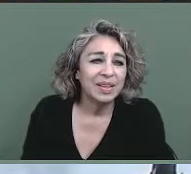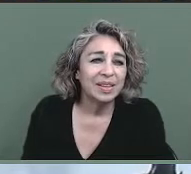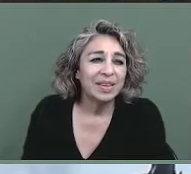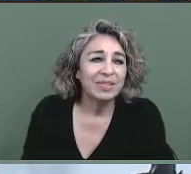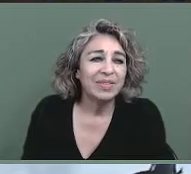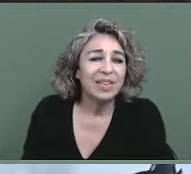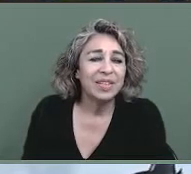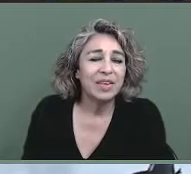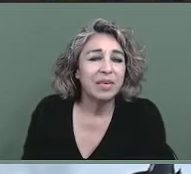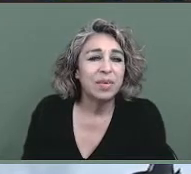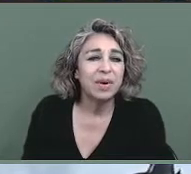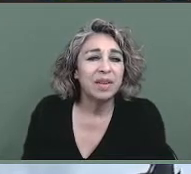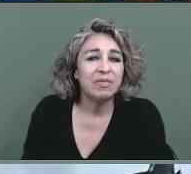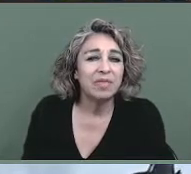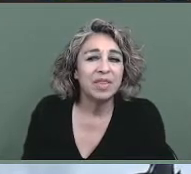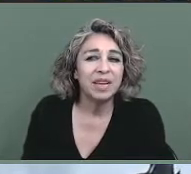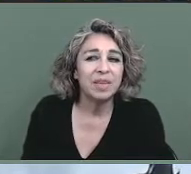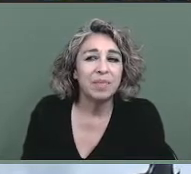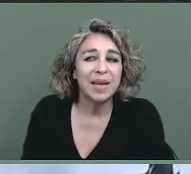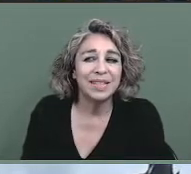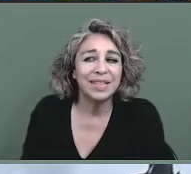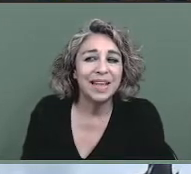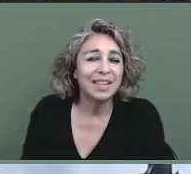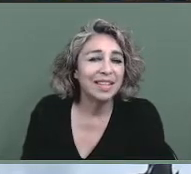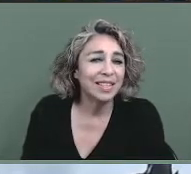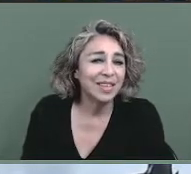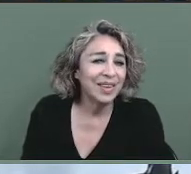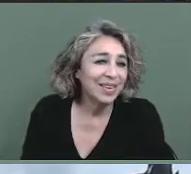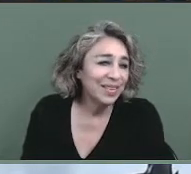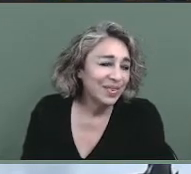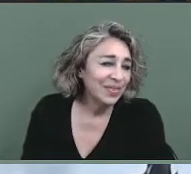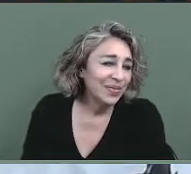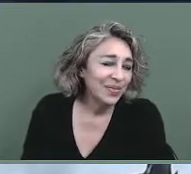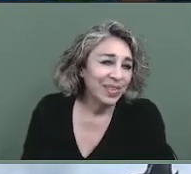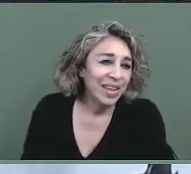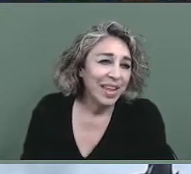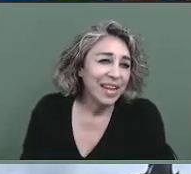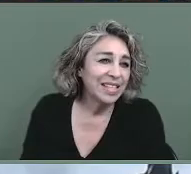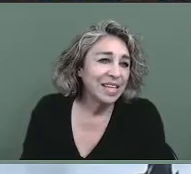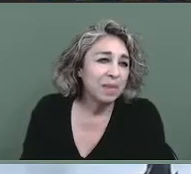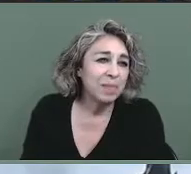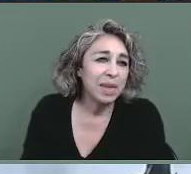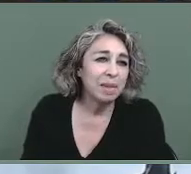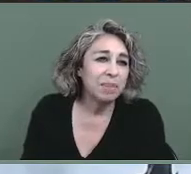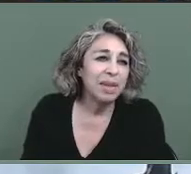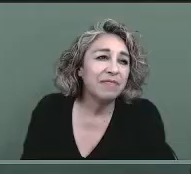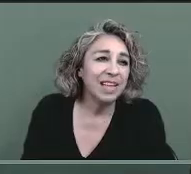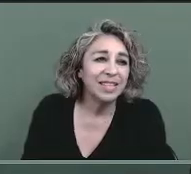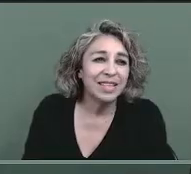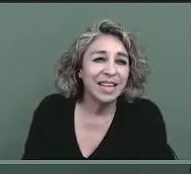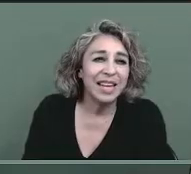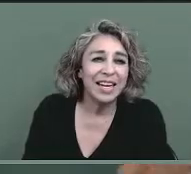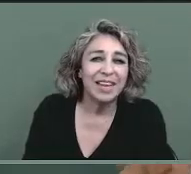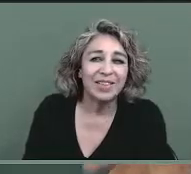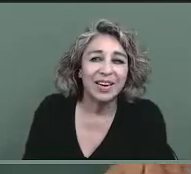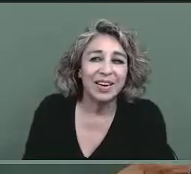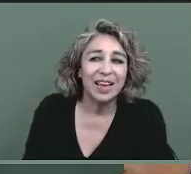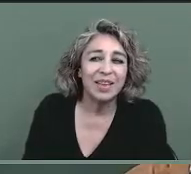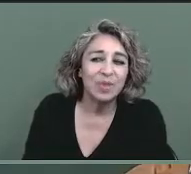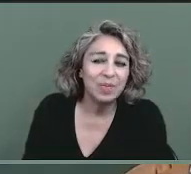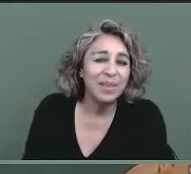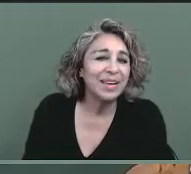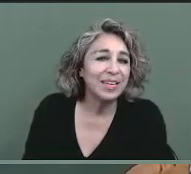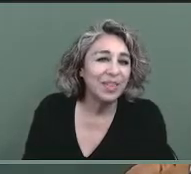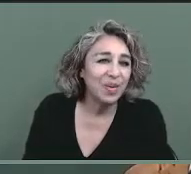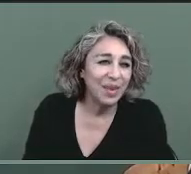for the ceremony for the independence yell at the circle and it's gonna be a big Fiesta like never and